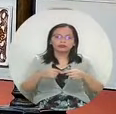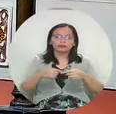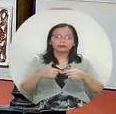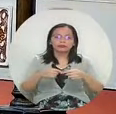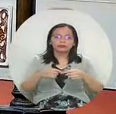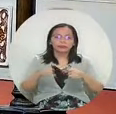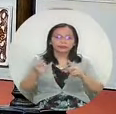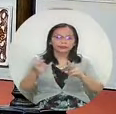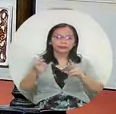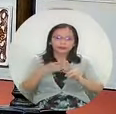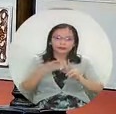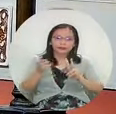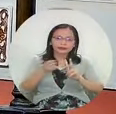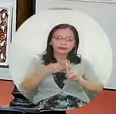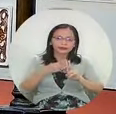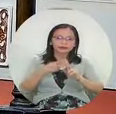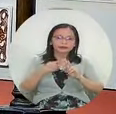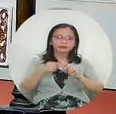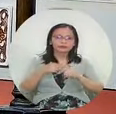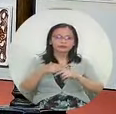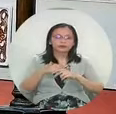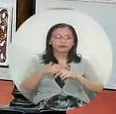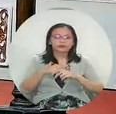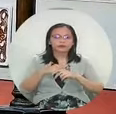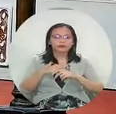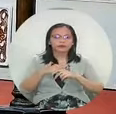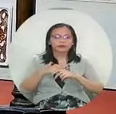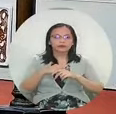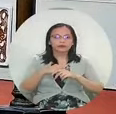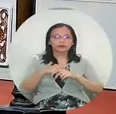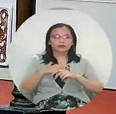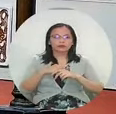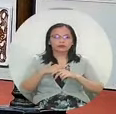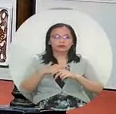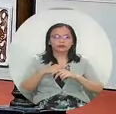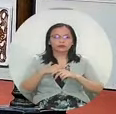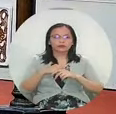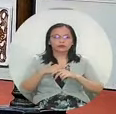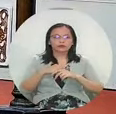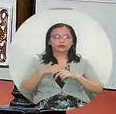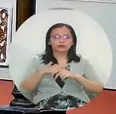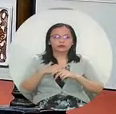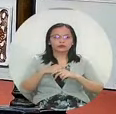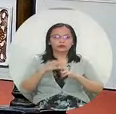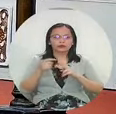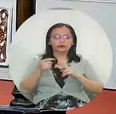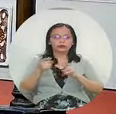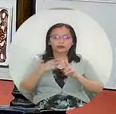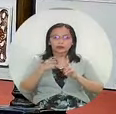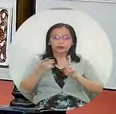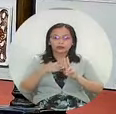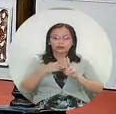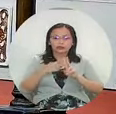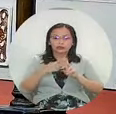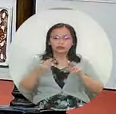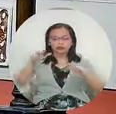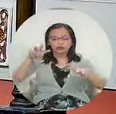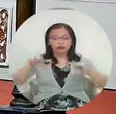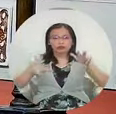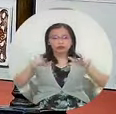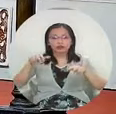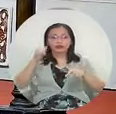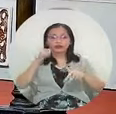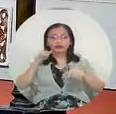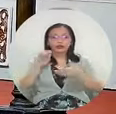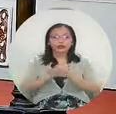Secondly, ang imong asawa, you're not familiar with the ladies of the church, they will compare your wife to the other ladies of the church. And it